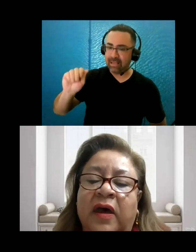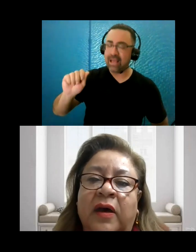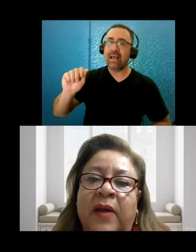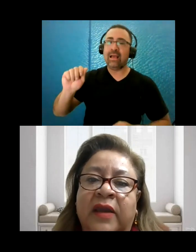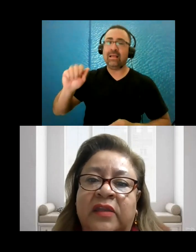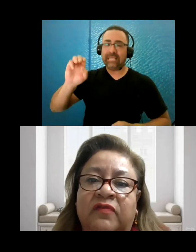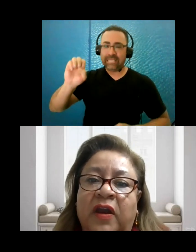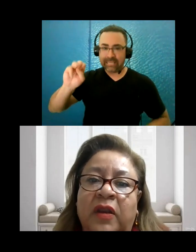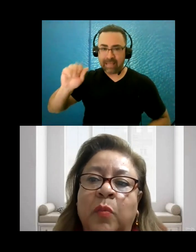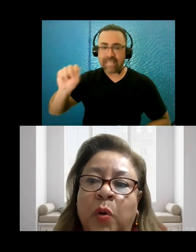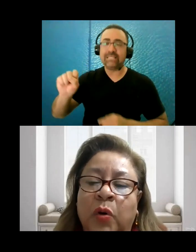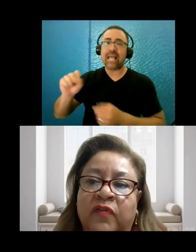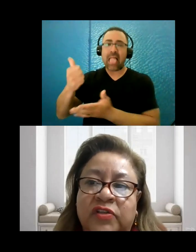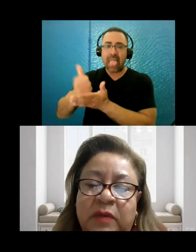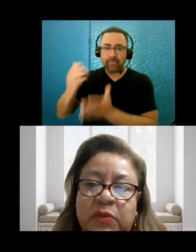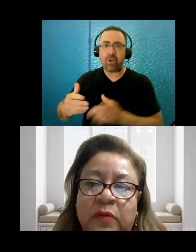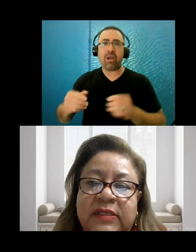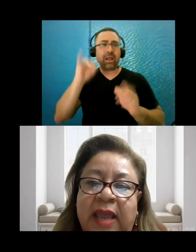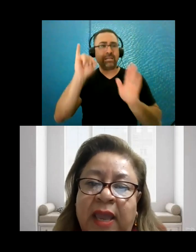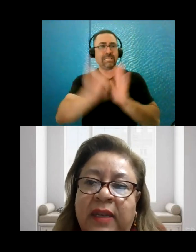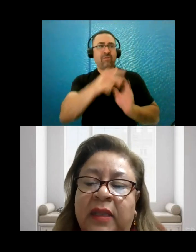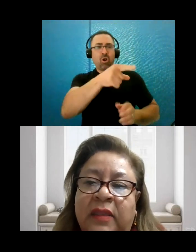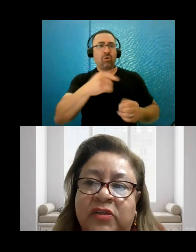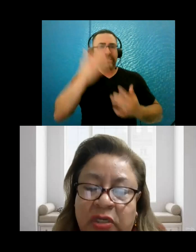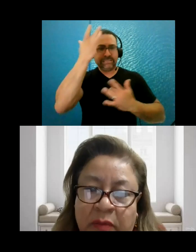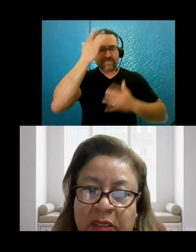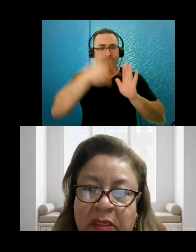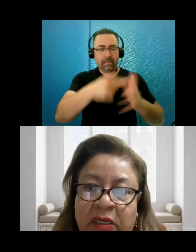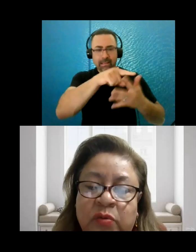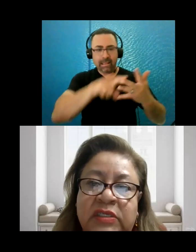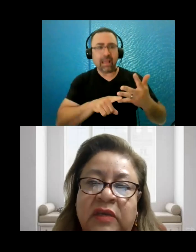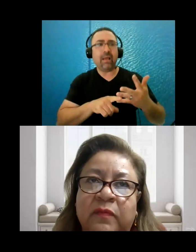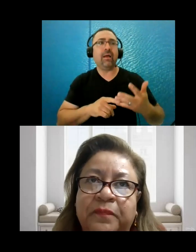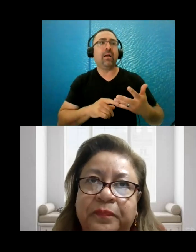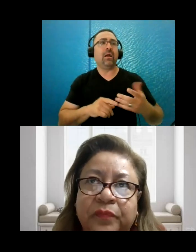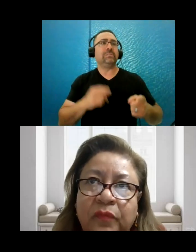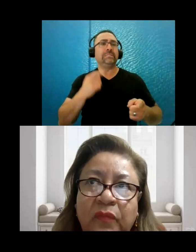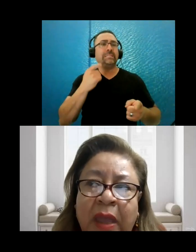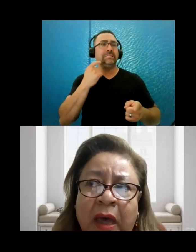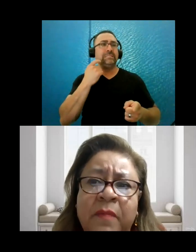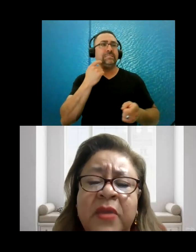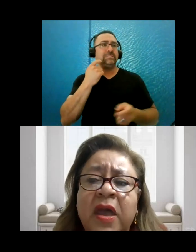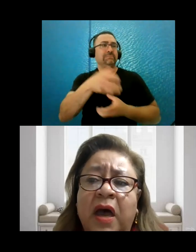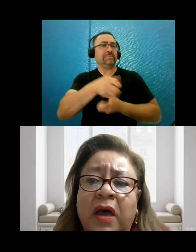with identifying more of her symptoms, and she immediately received